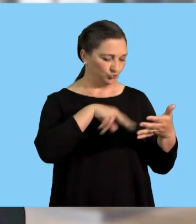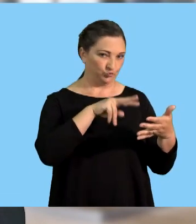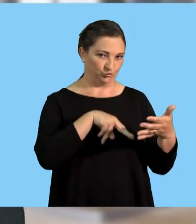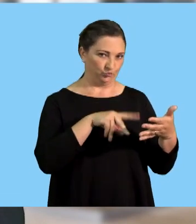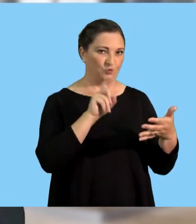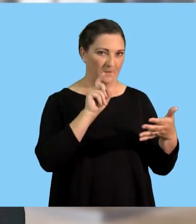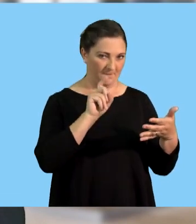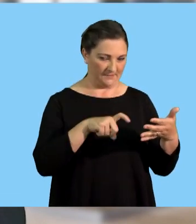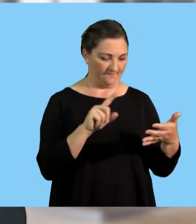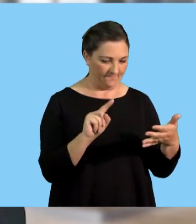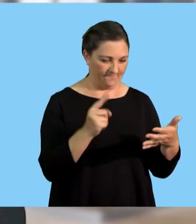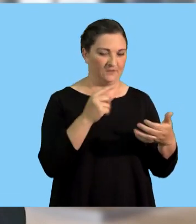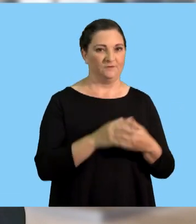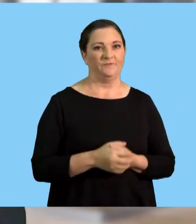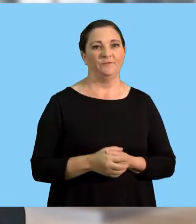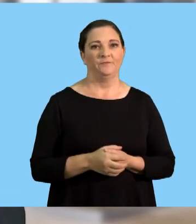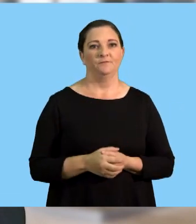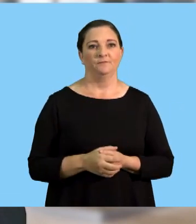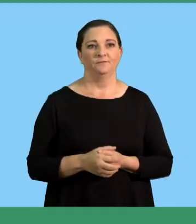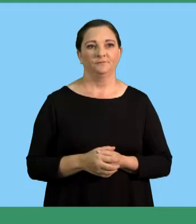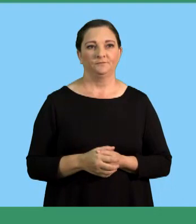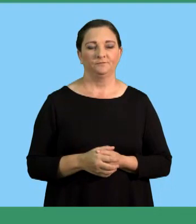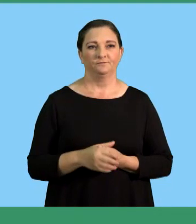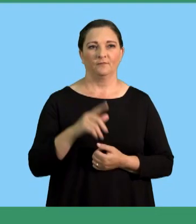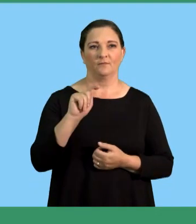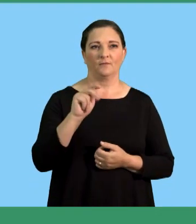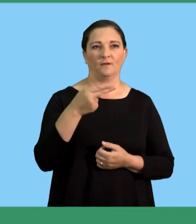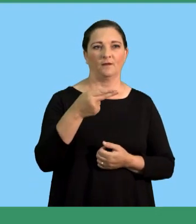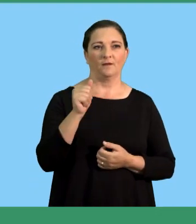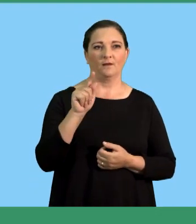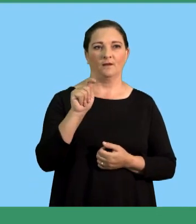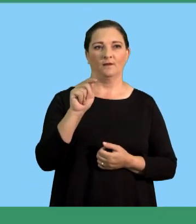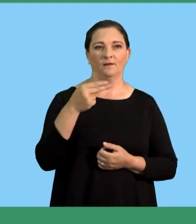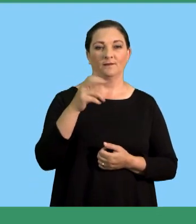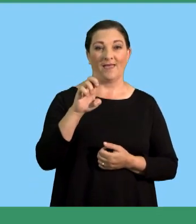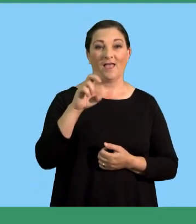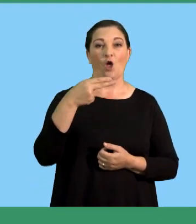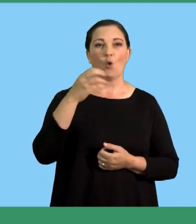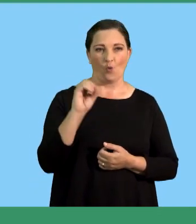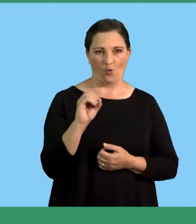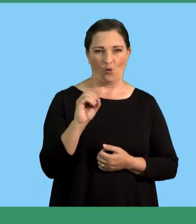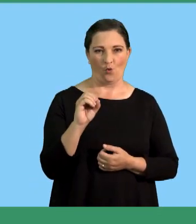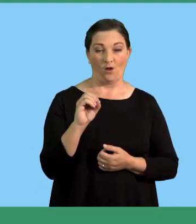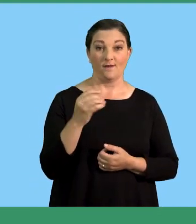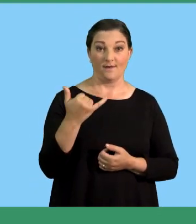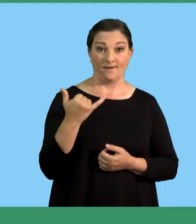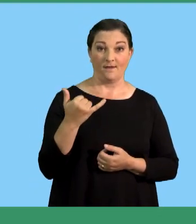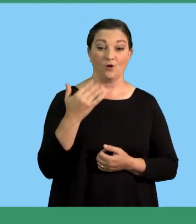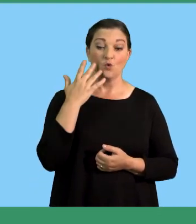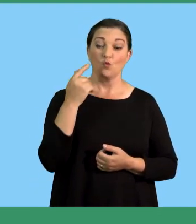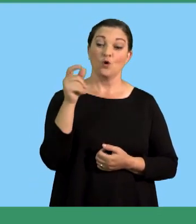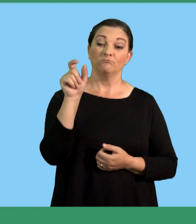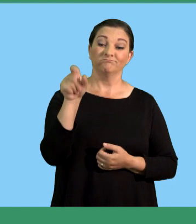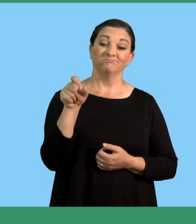scenario below and answer questions that follow. We have Tadeo. Tadeo inherited 500,000 from